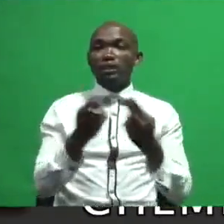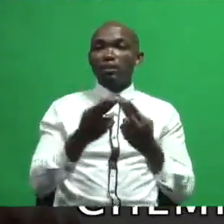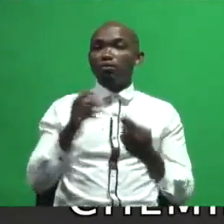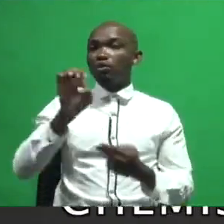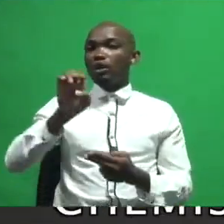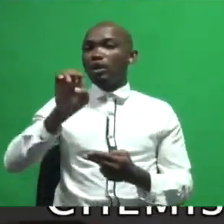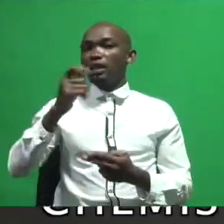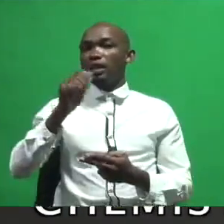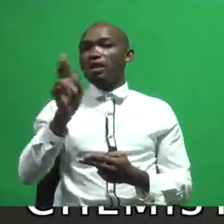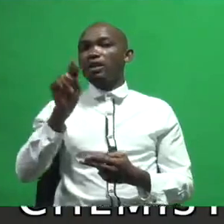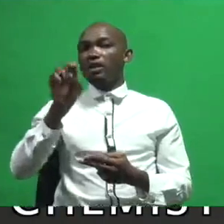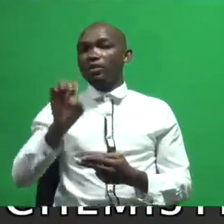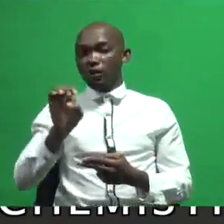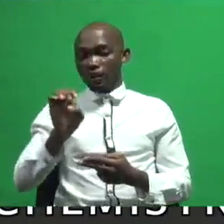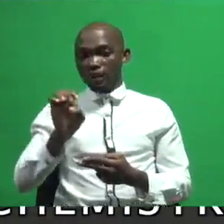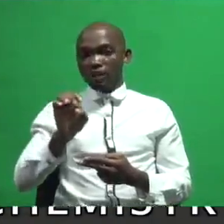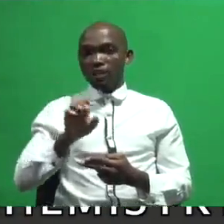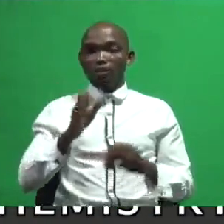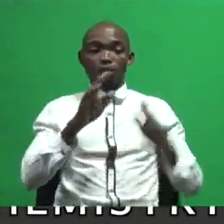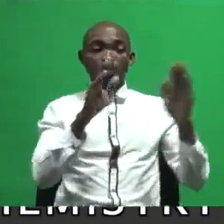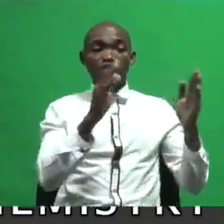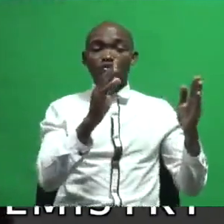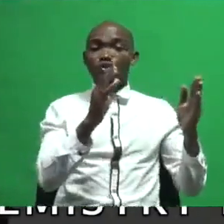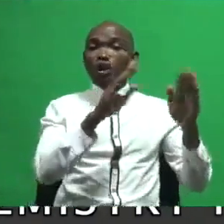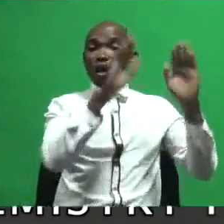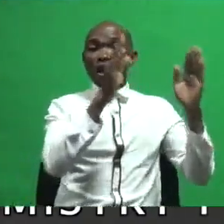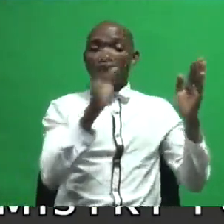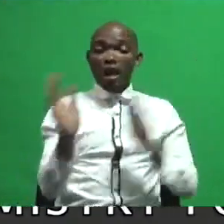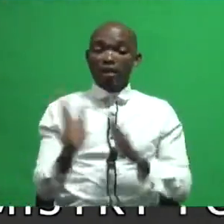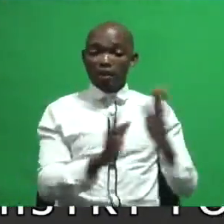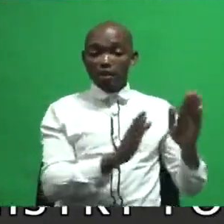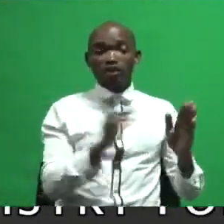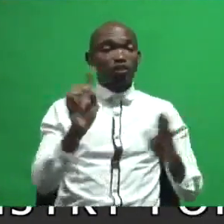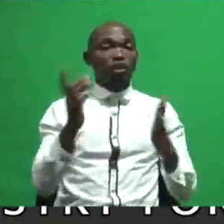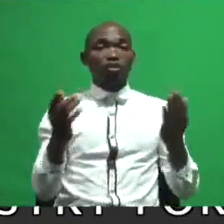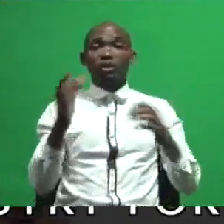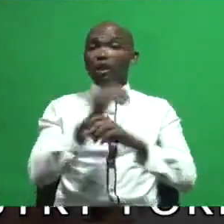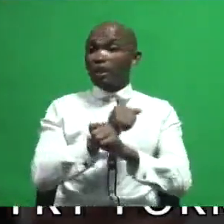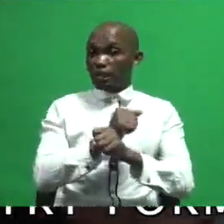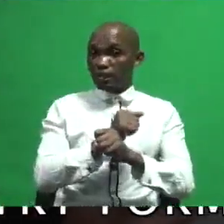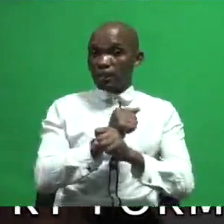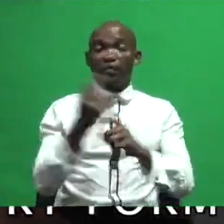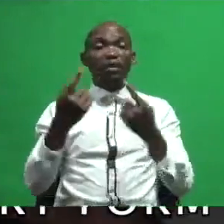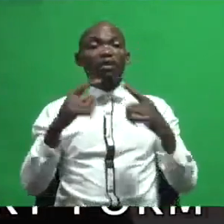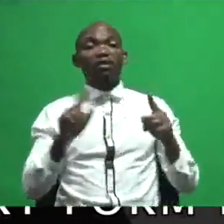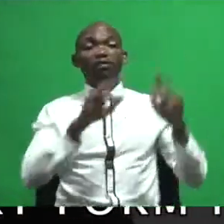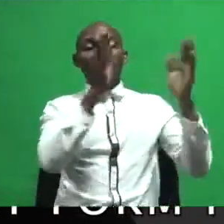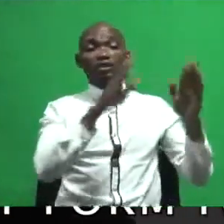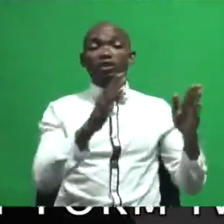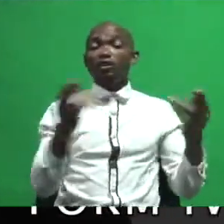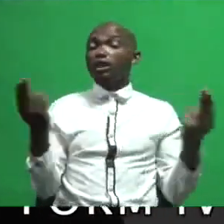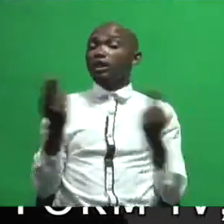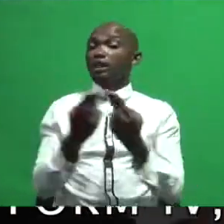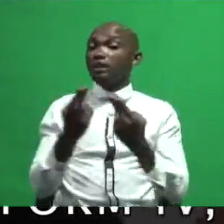in ethane. Whatever you're going to arrange the atoms within a methane, you're not going to have a different